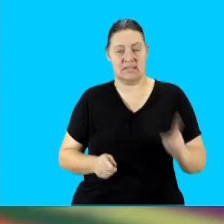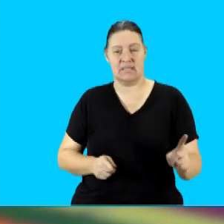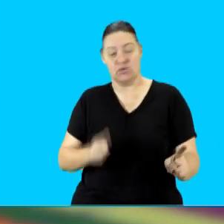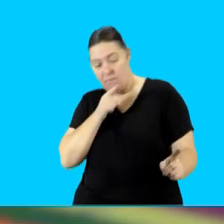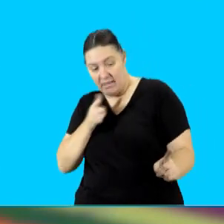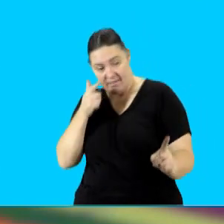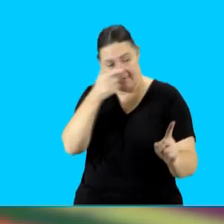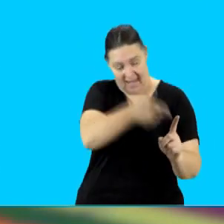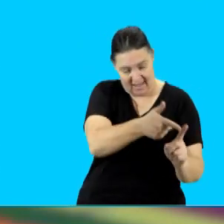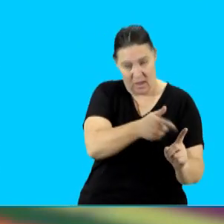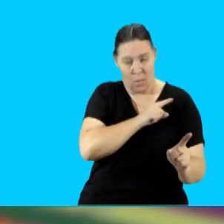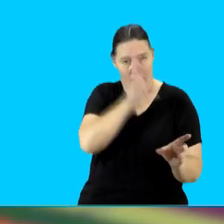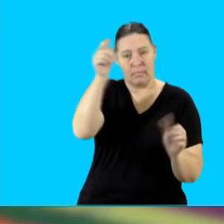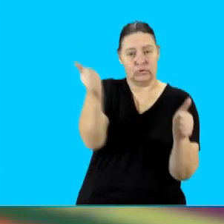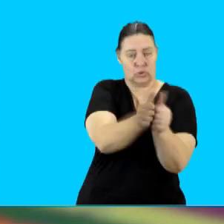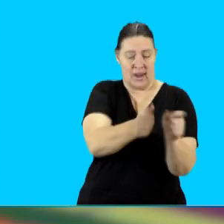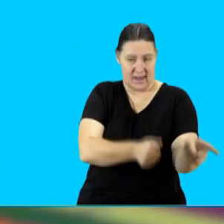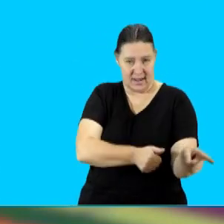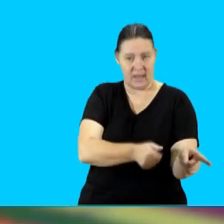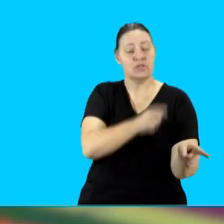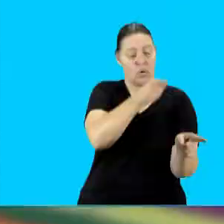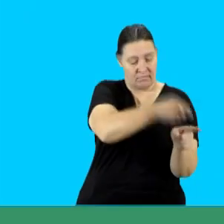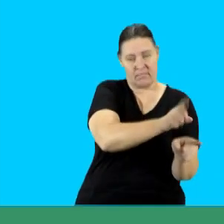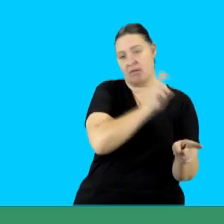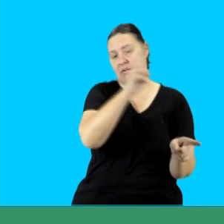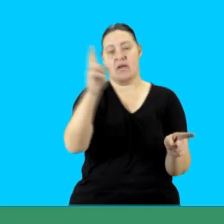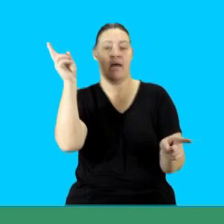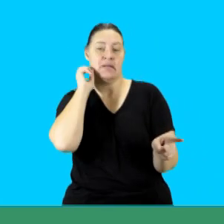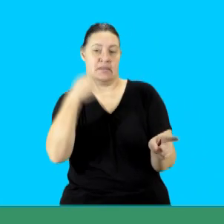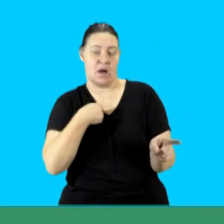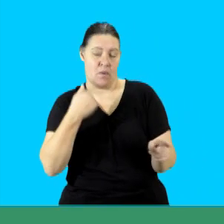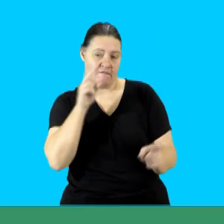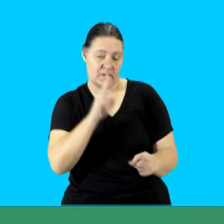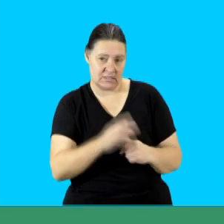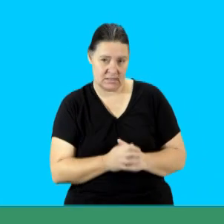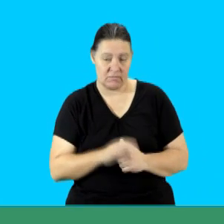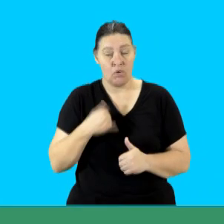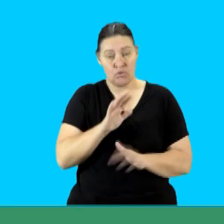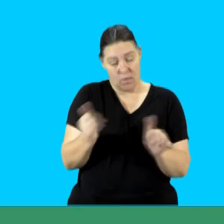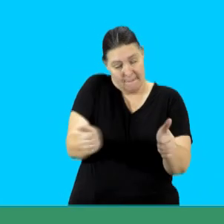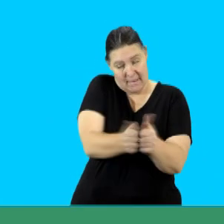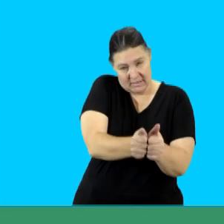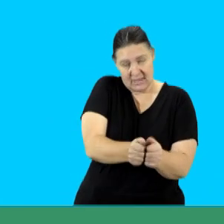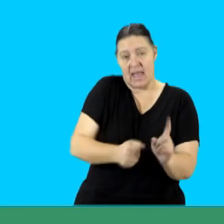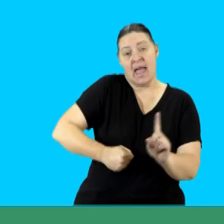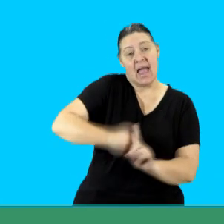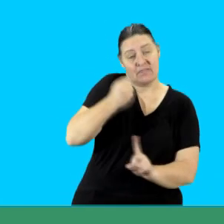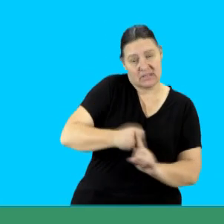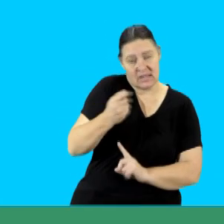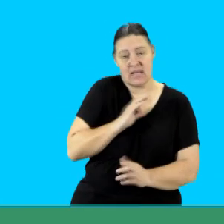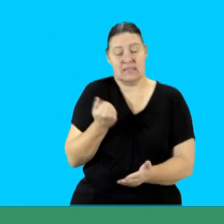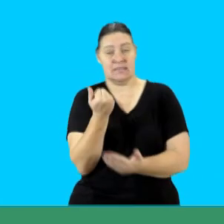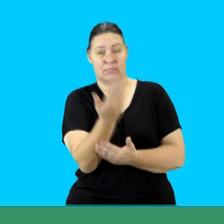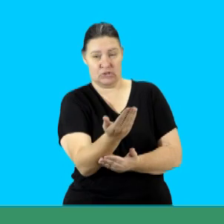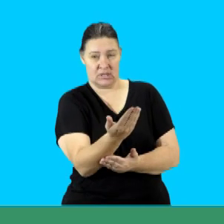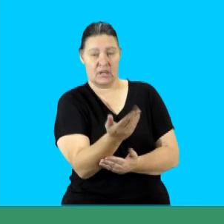They need to join them so that their voices are heard. Through their membership, advocacy, and